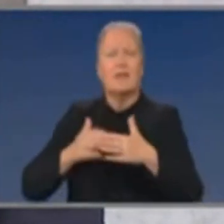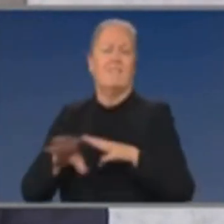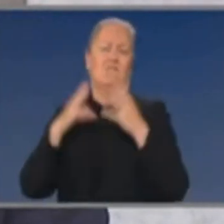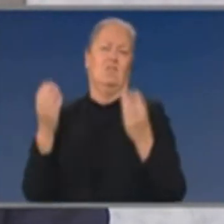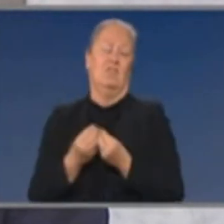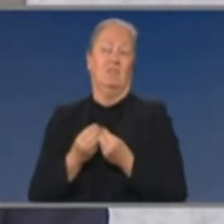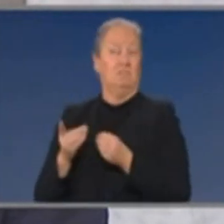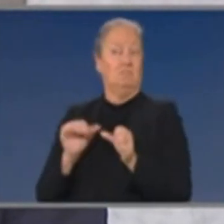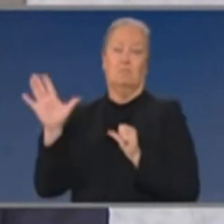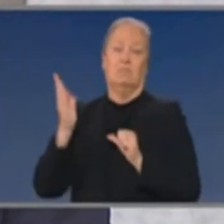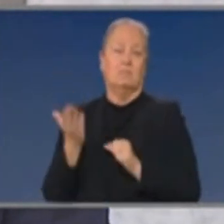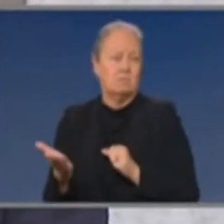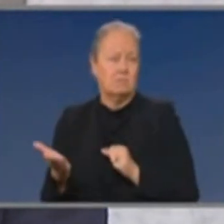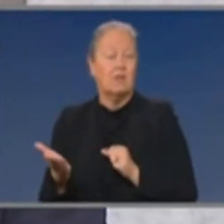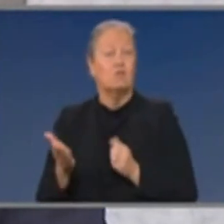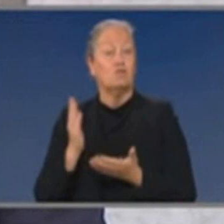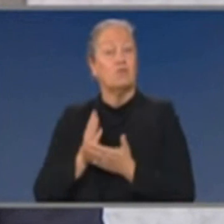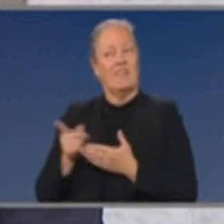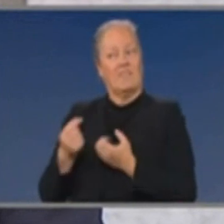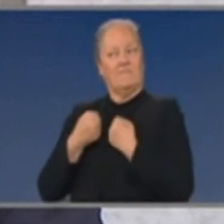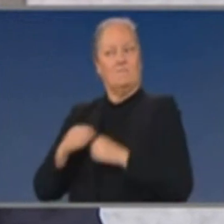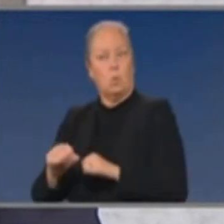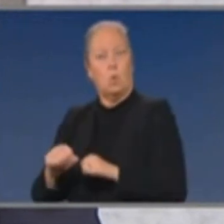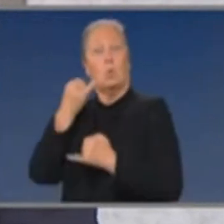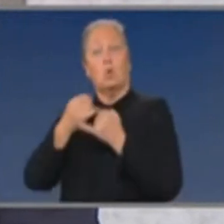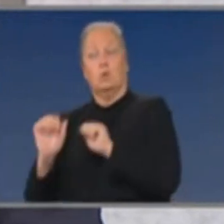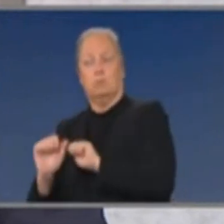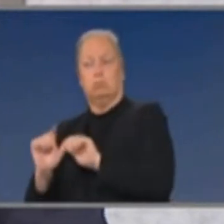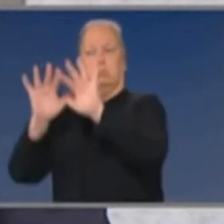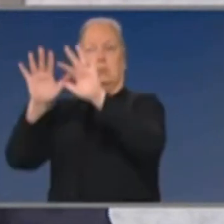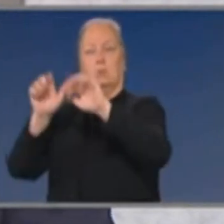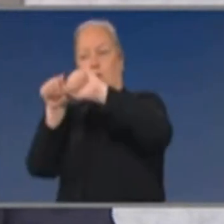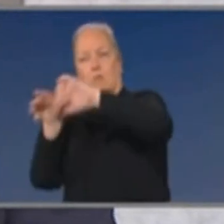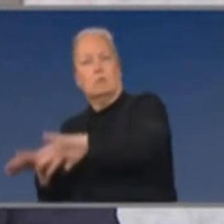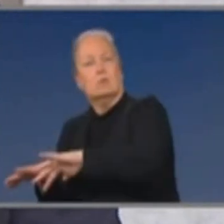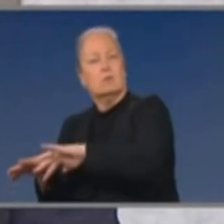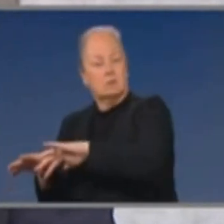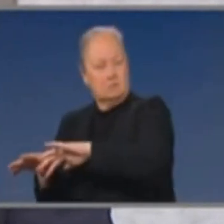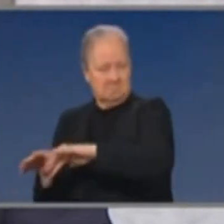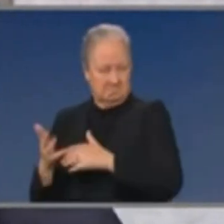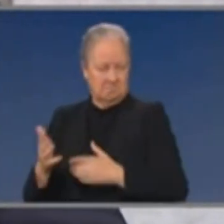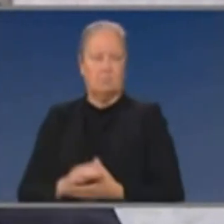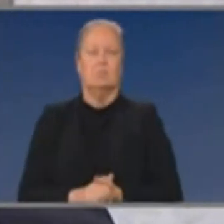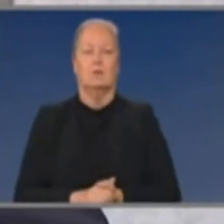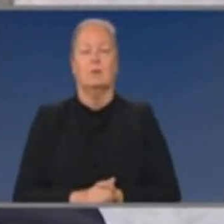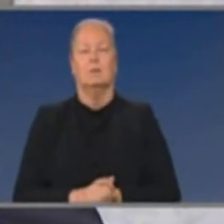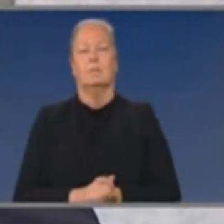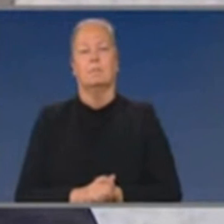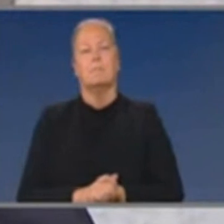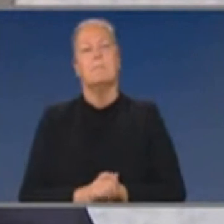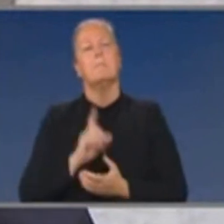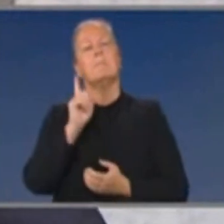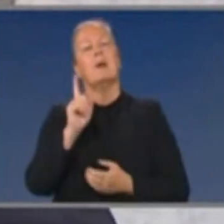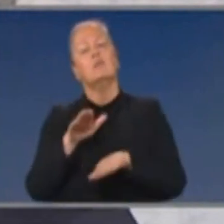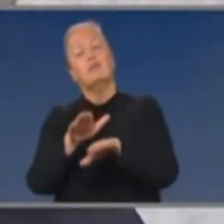flow on potentially of other cases that could arise in the type of circumstances that you're talking about. But the industry, I'm sure,